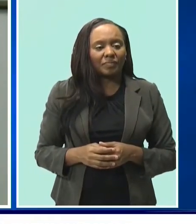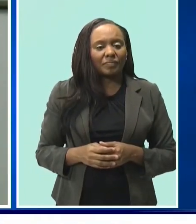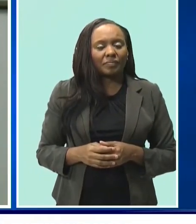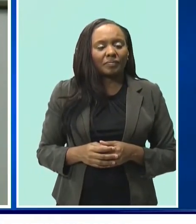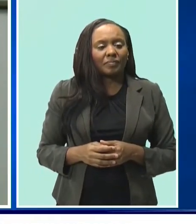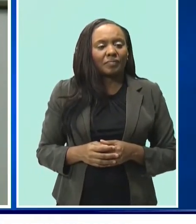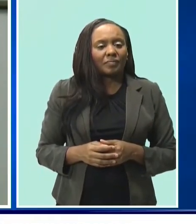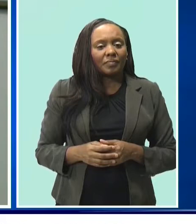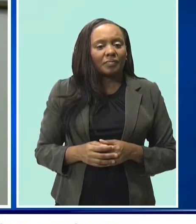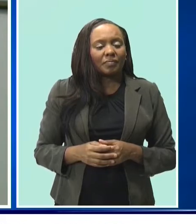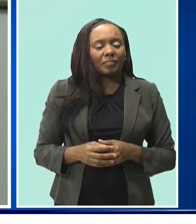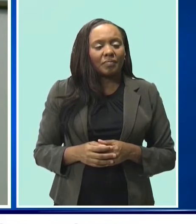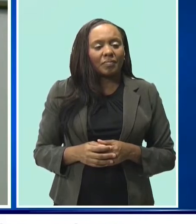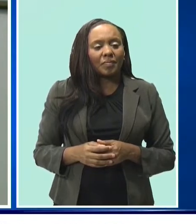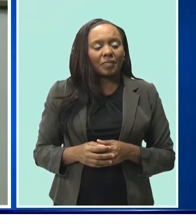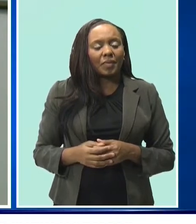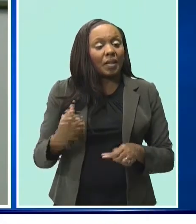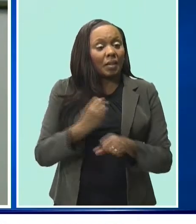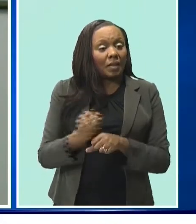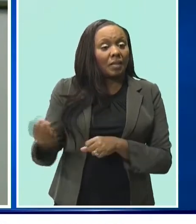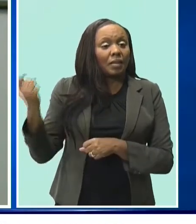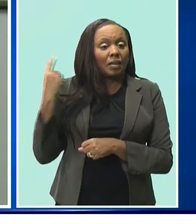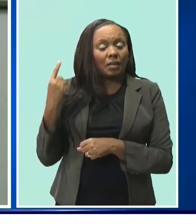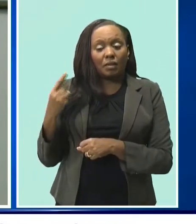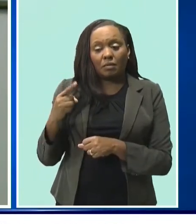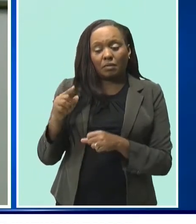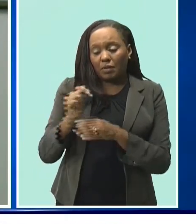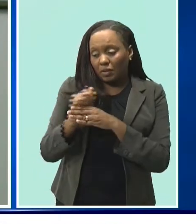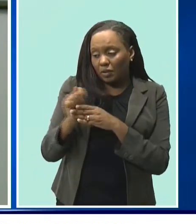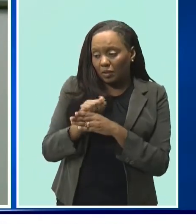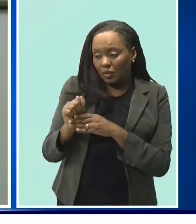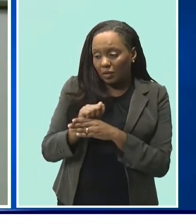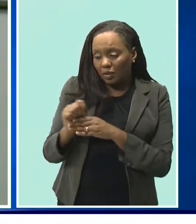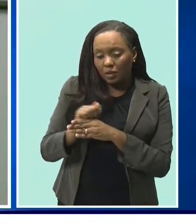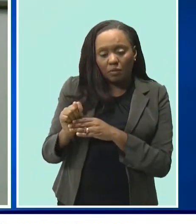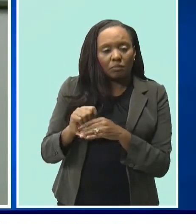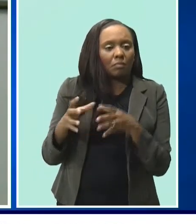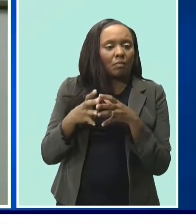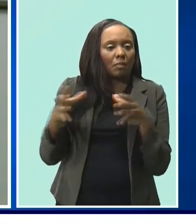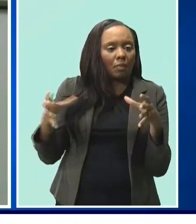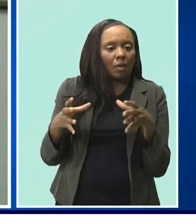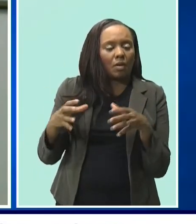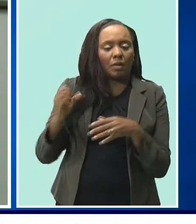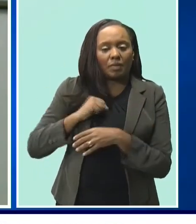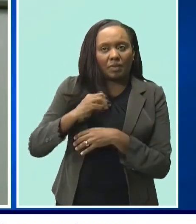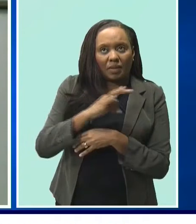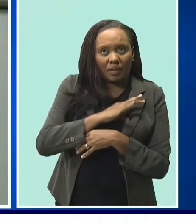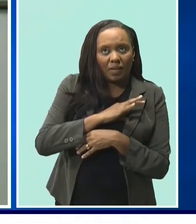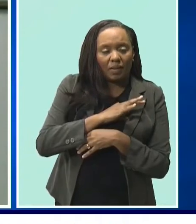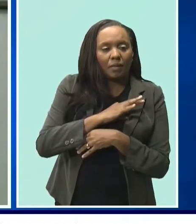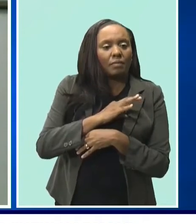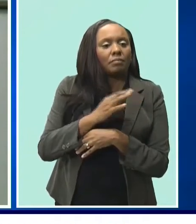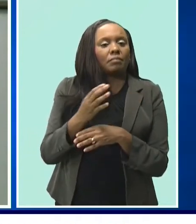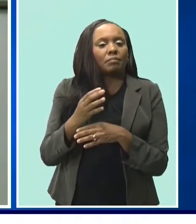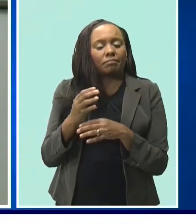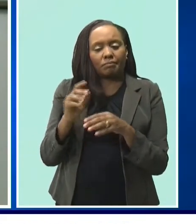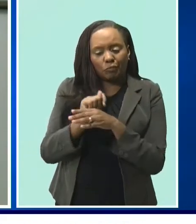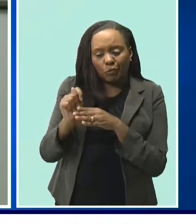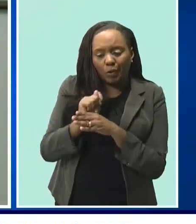we are hoping will pay dividends within a very short time, as the cows that are coming in here right now, these are already bred.